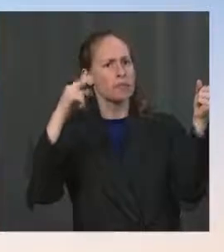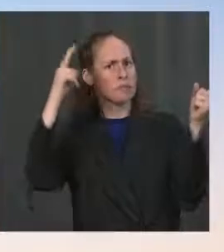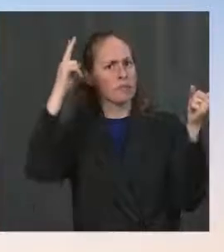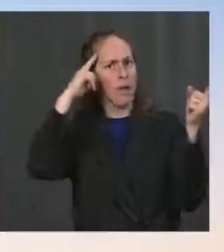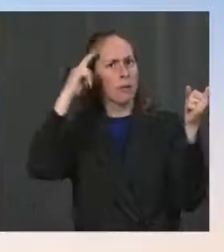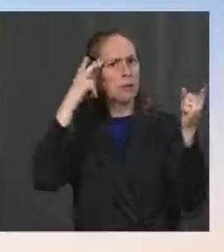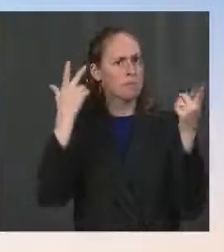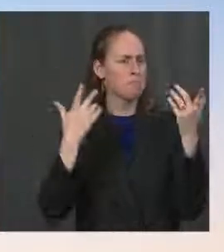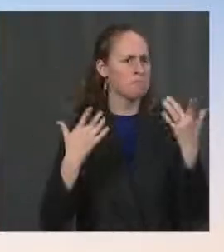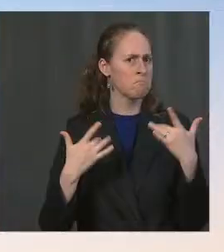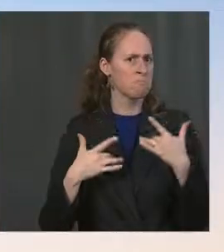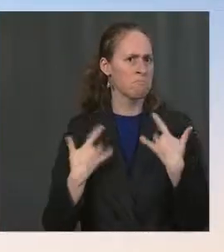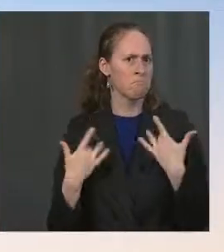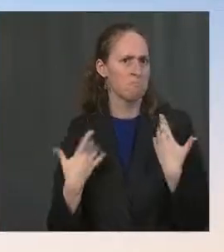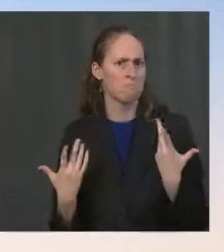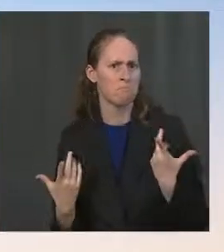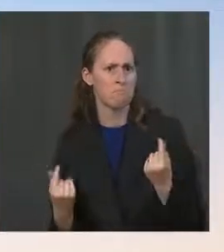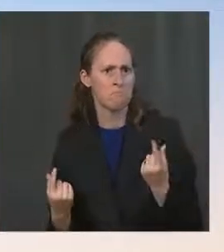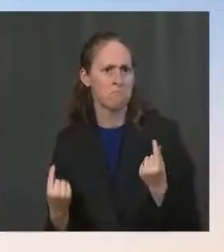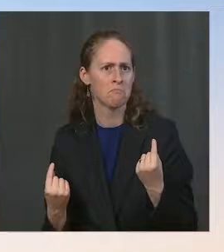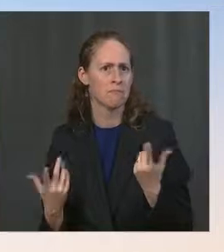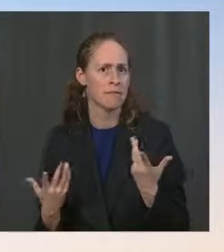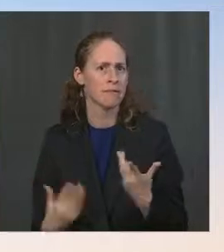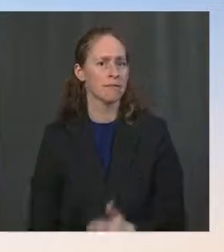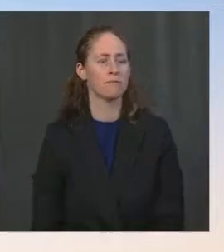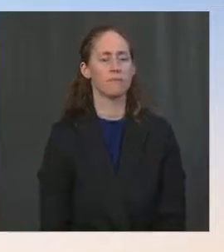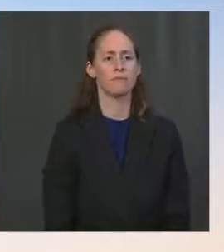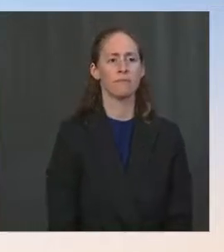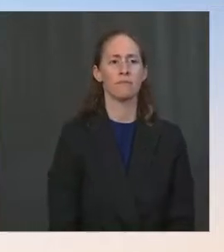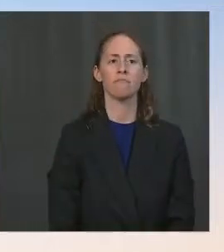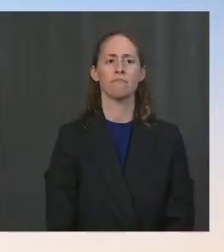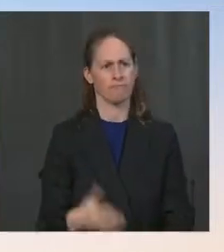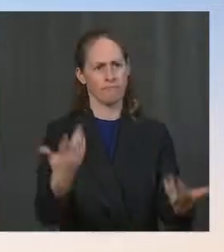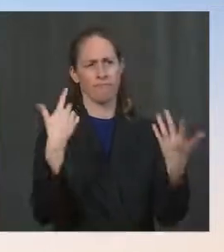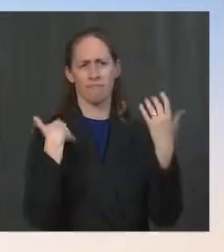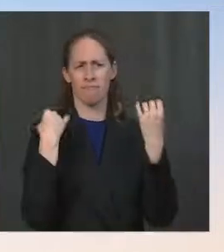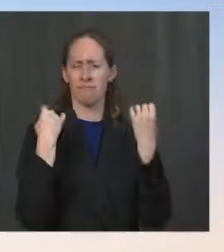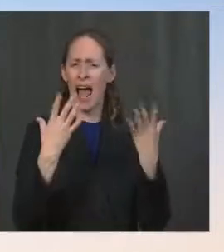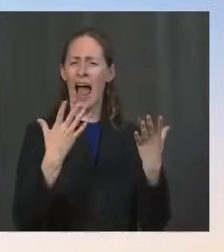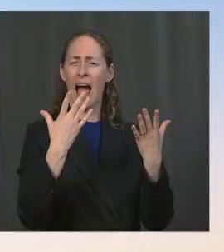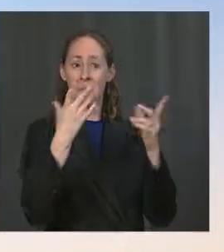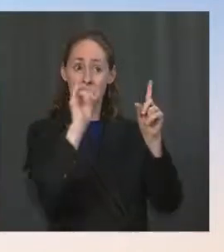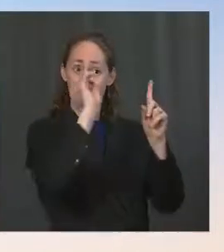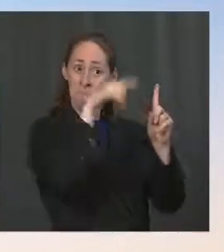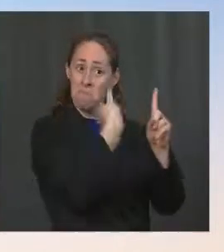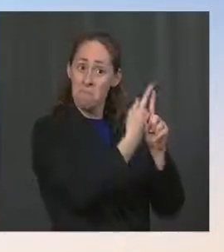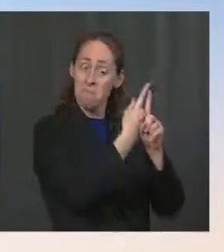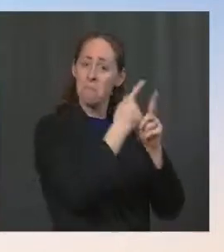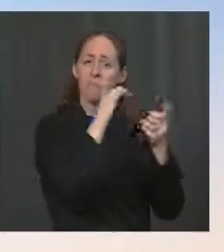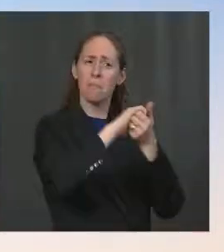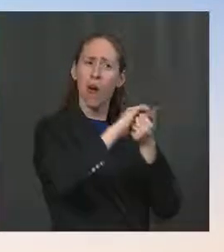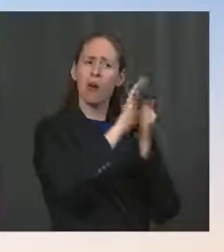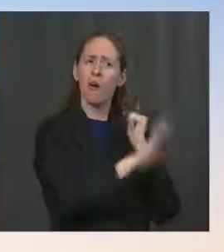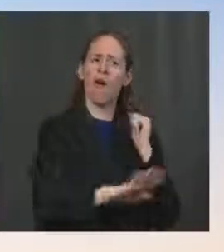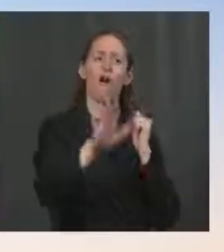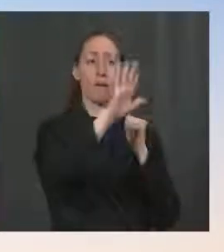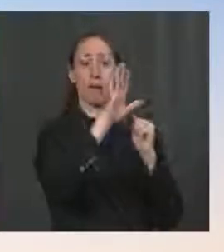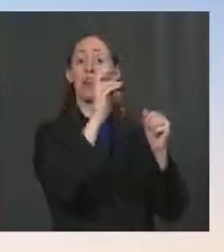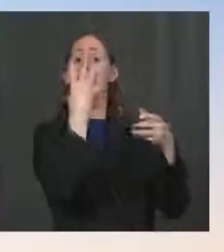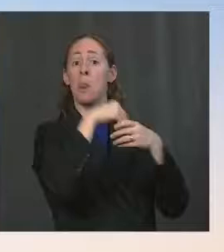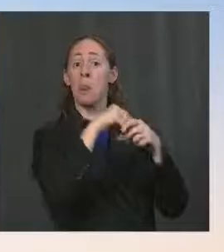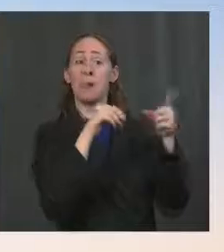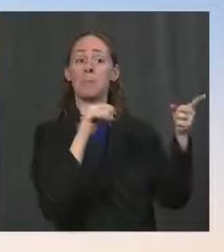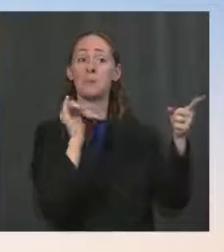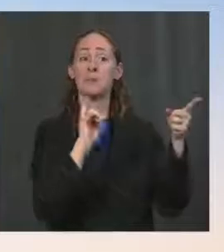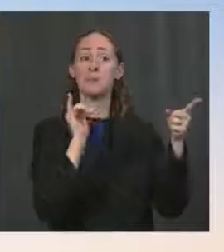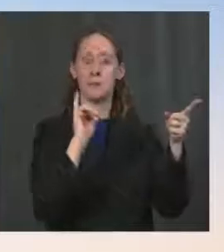Washington? We are in touch with a range of partners, including leaders in Saudi Arabia. I'd point you to the State Department for any updated conversations with them.